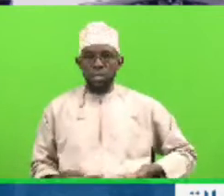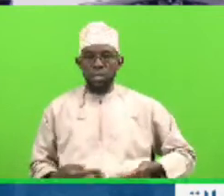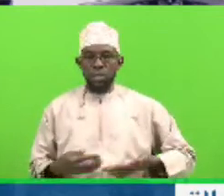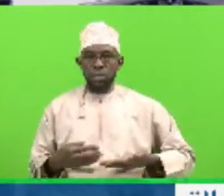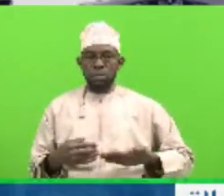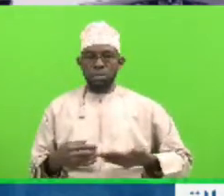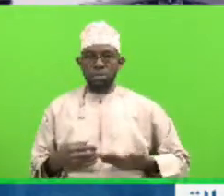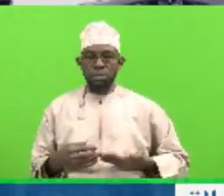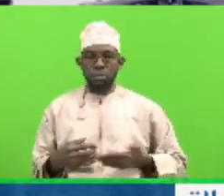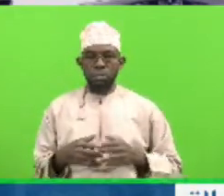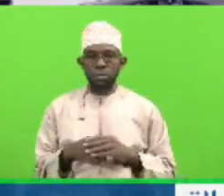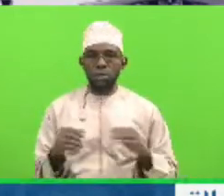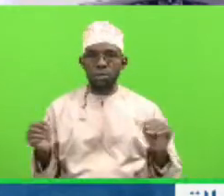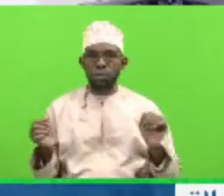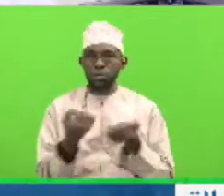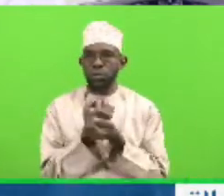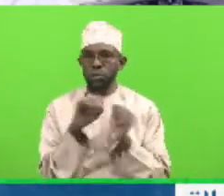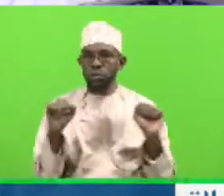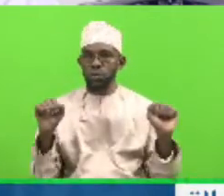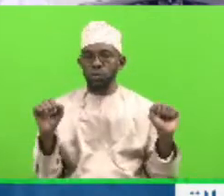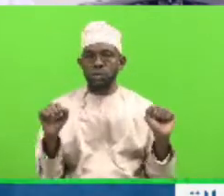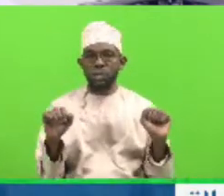happen.